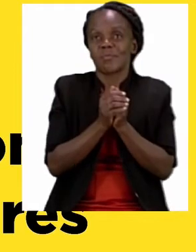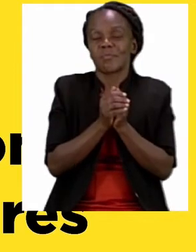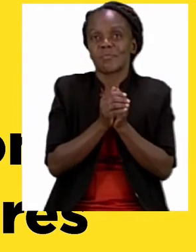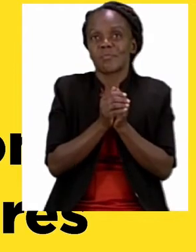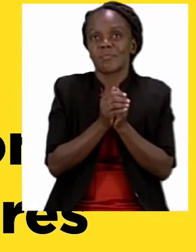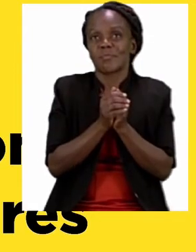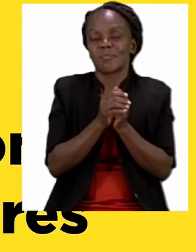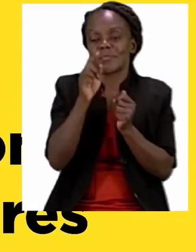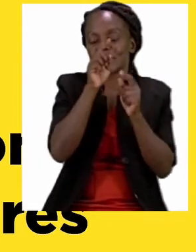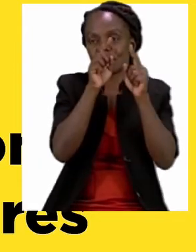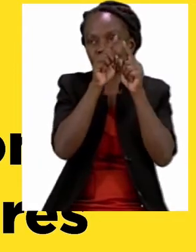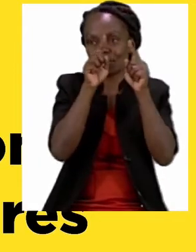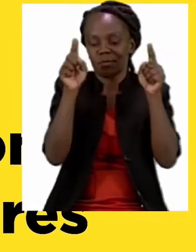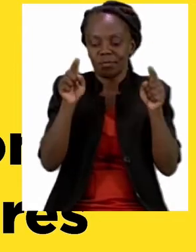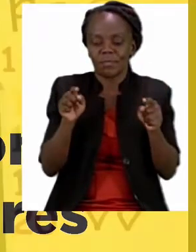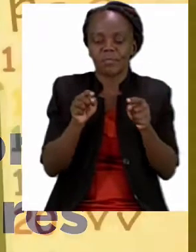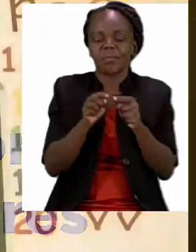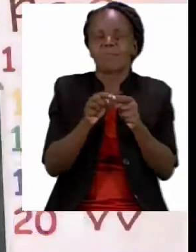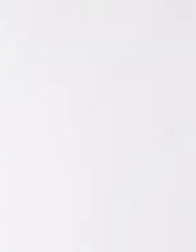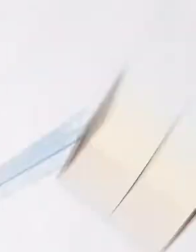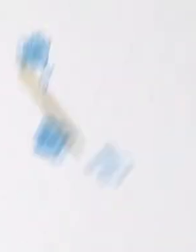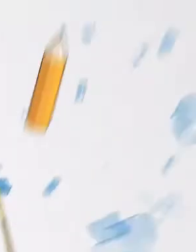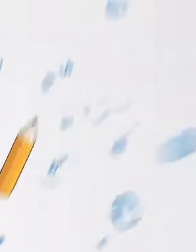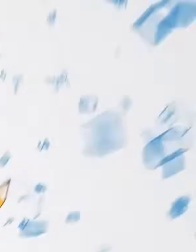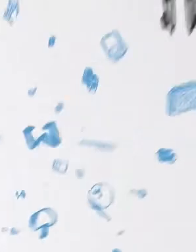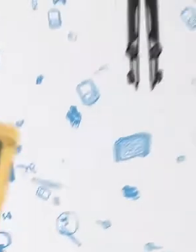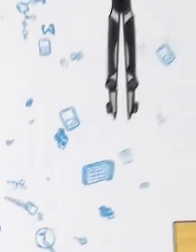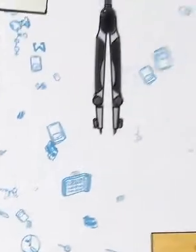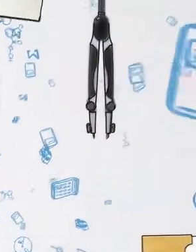about squares.